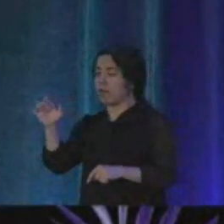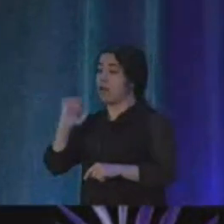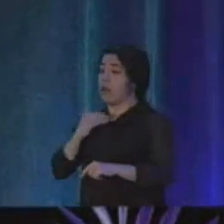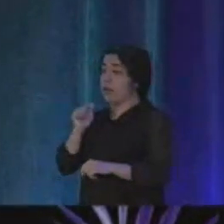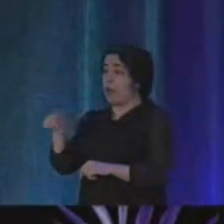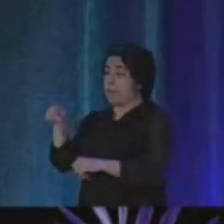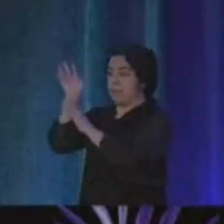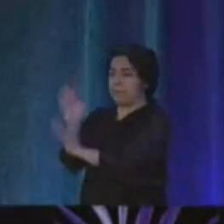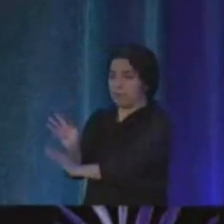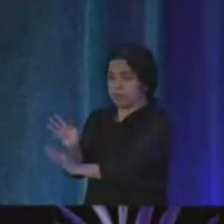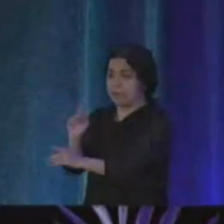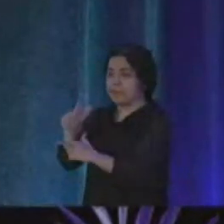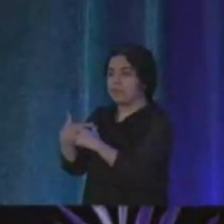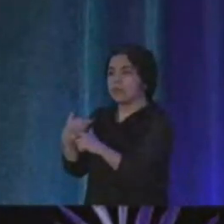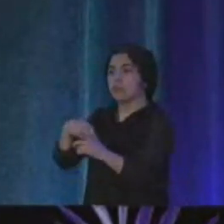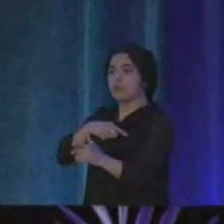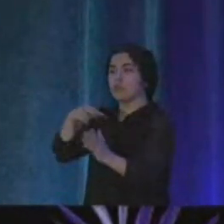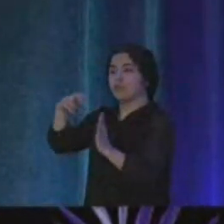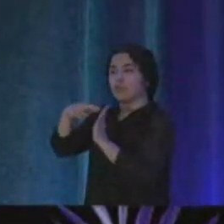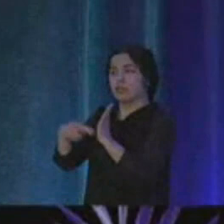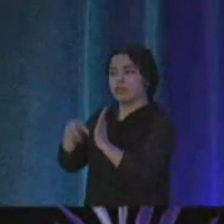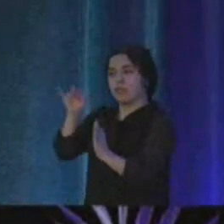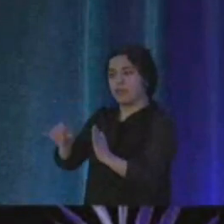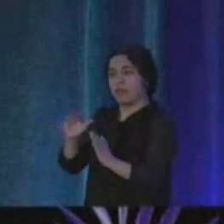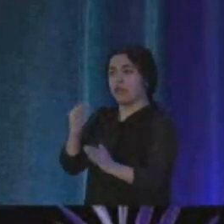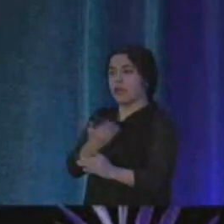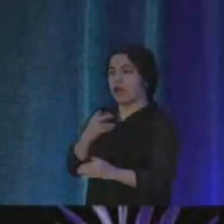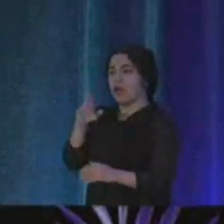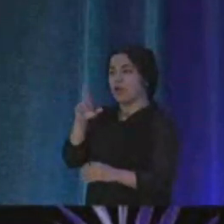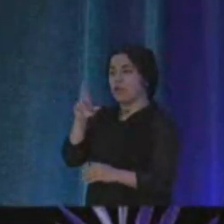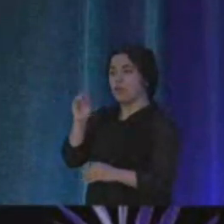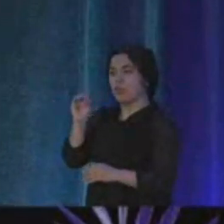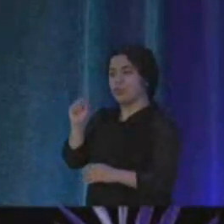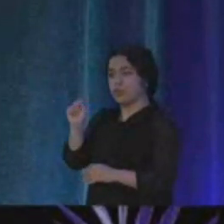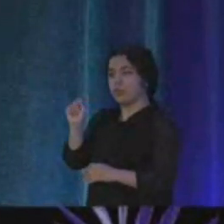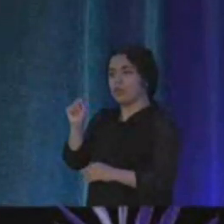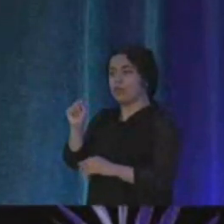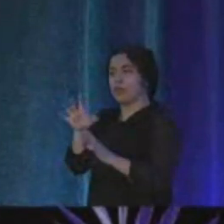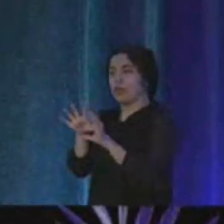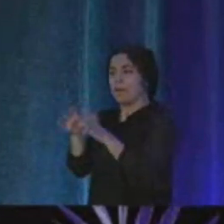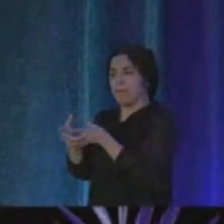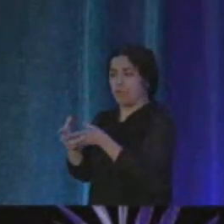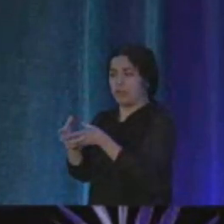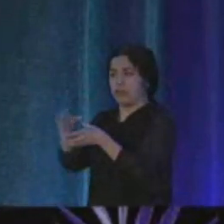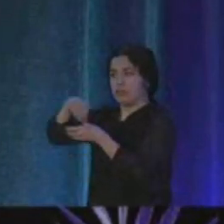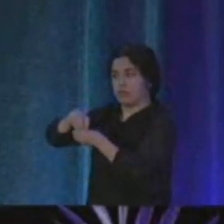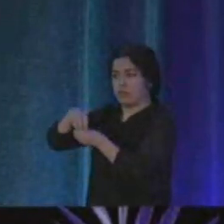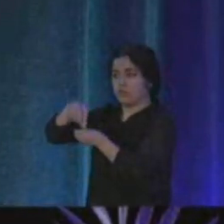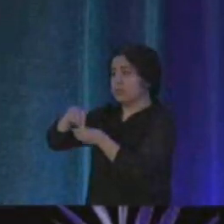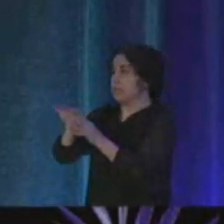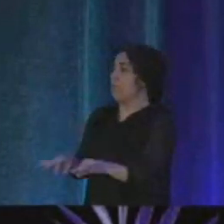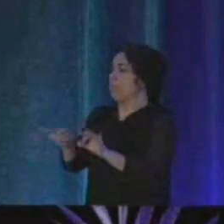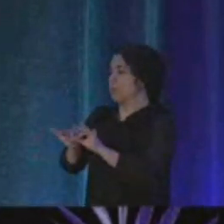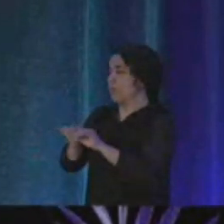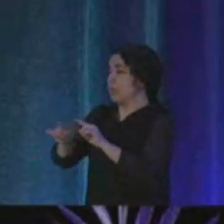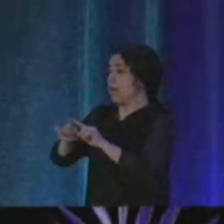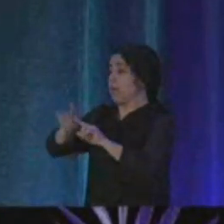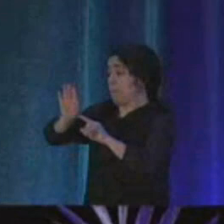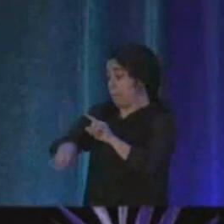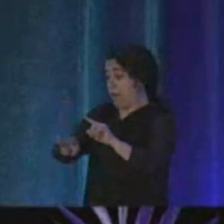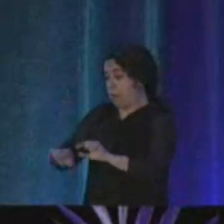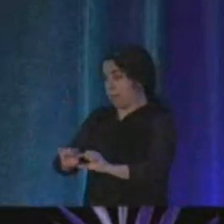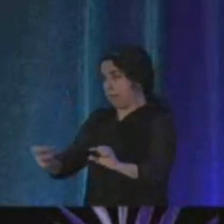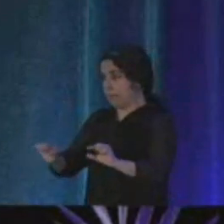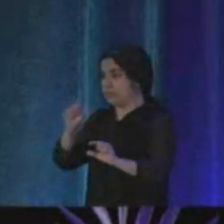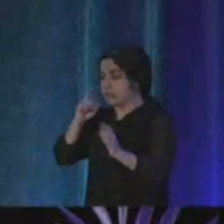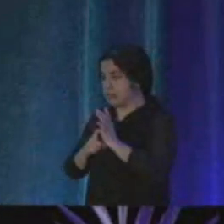app, and then we register that as our root component. Super important. But then at the very bottom, you'll see